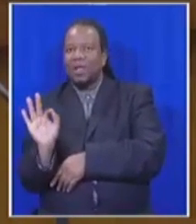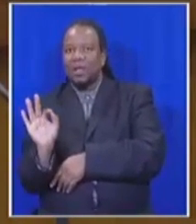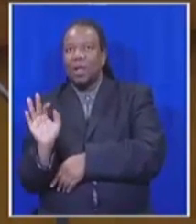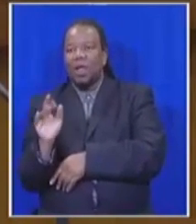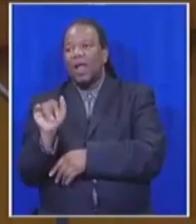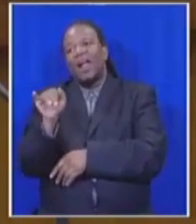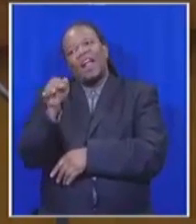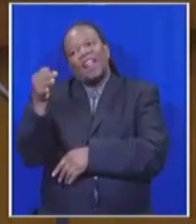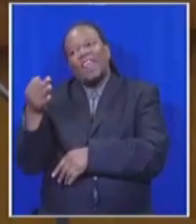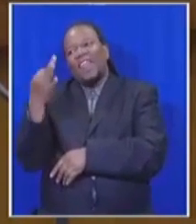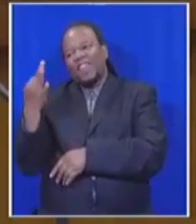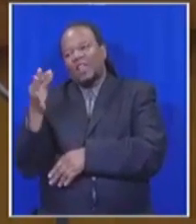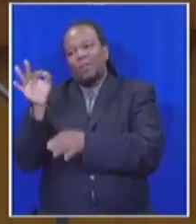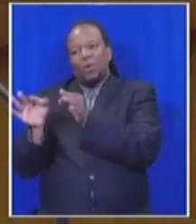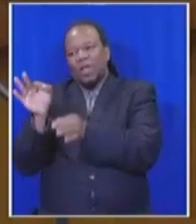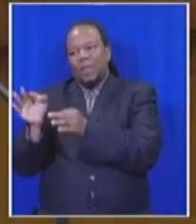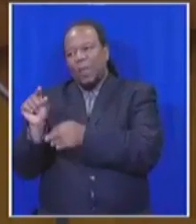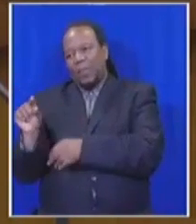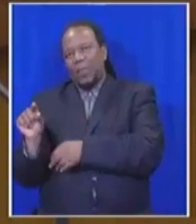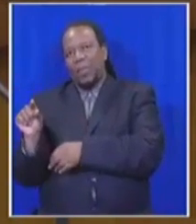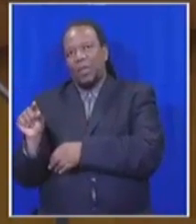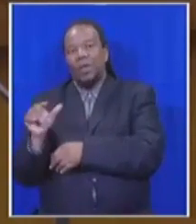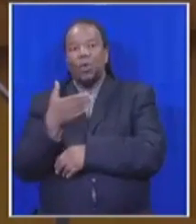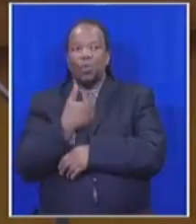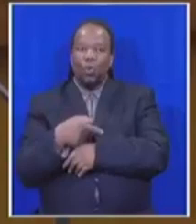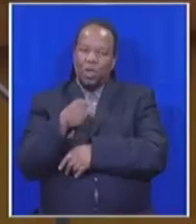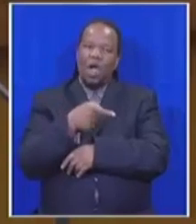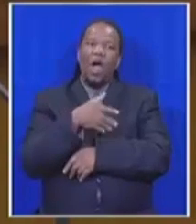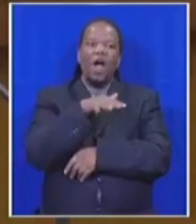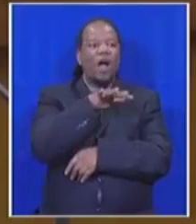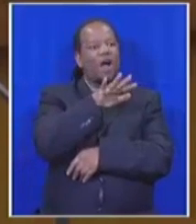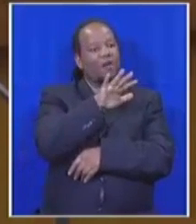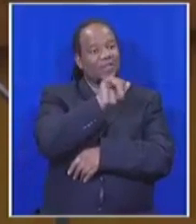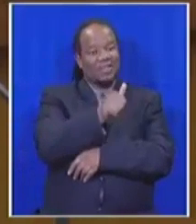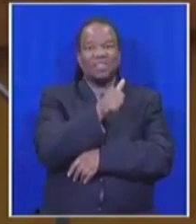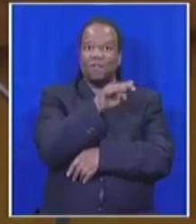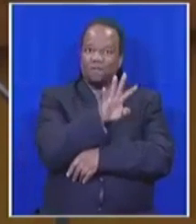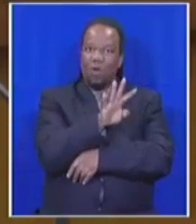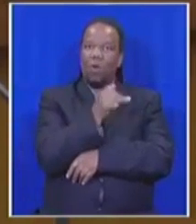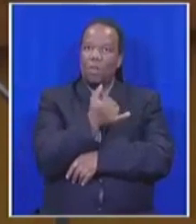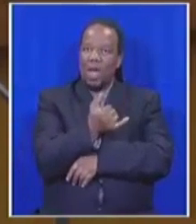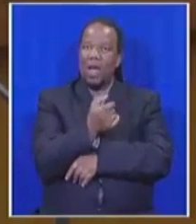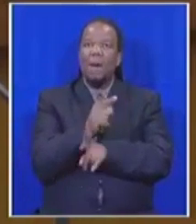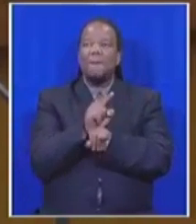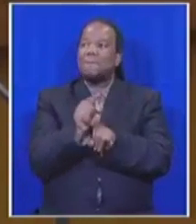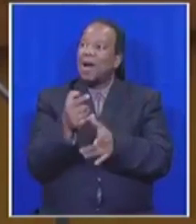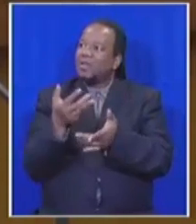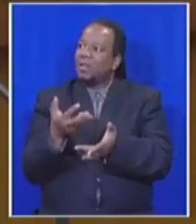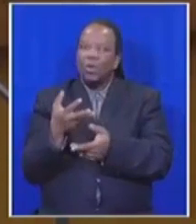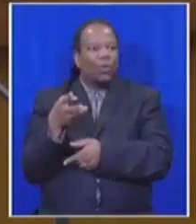one. We are sitting at 54. And when you hear the narrative in the